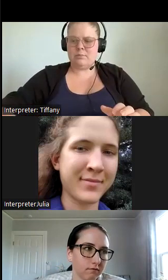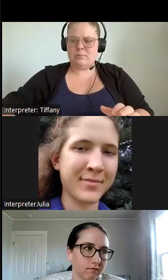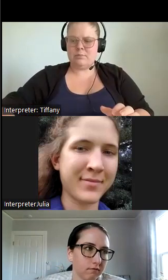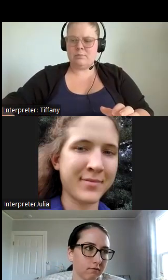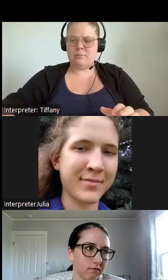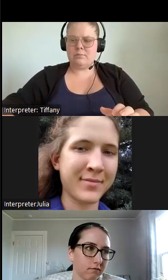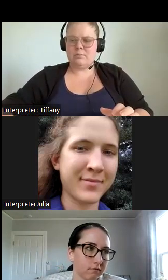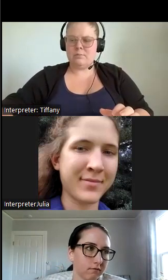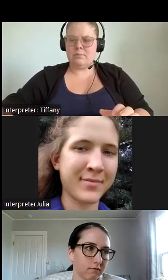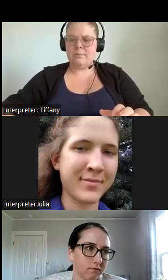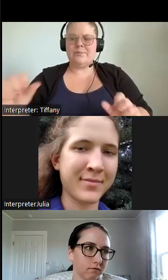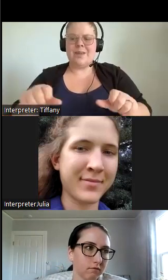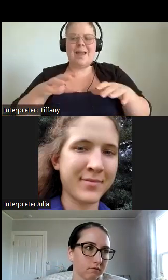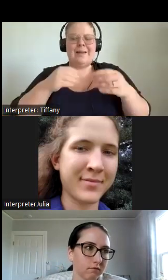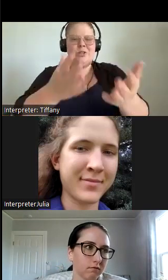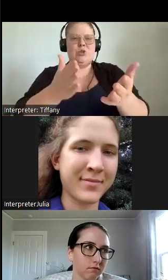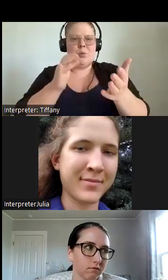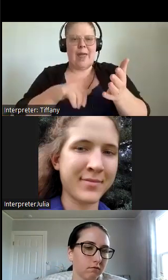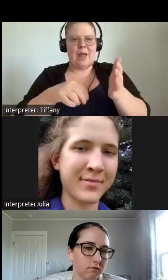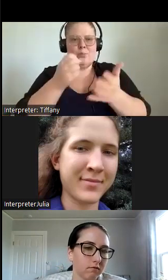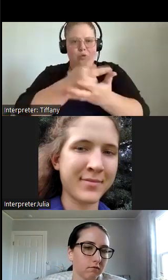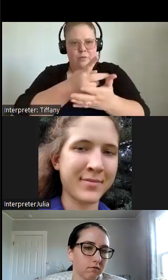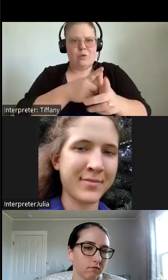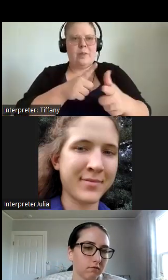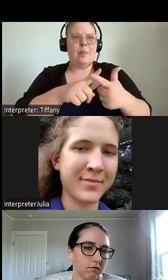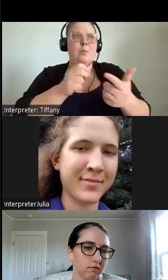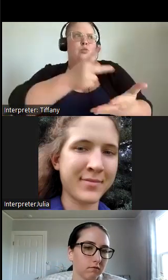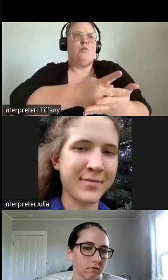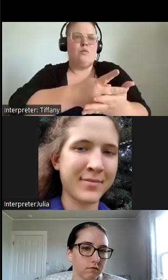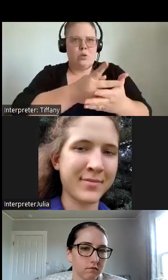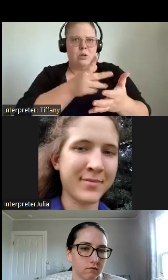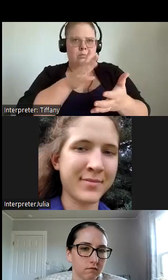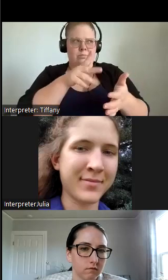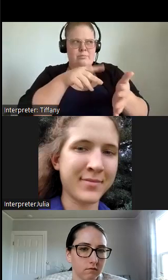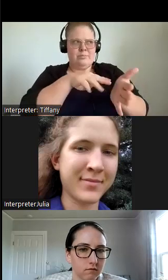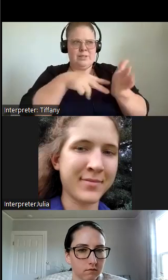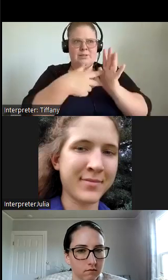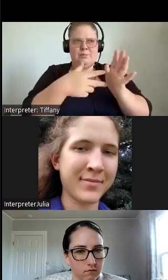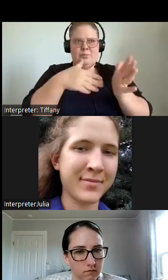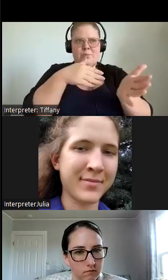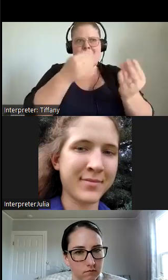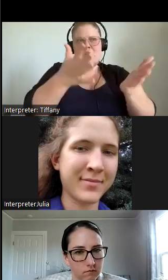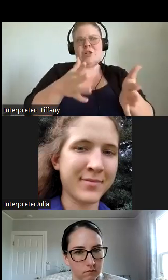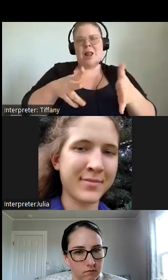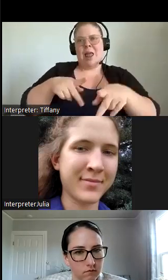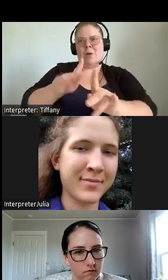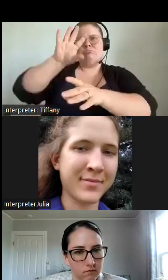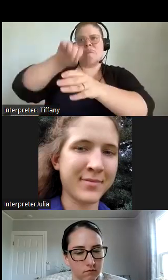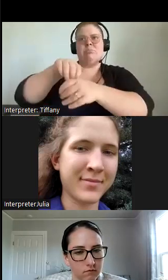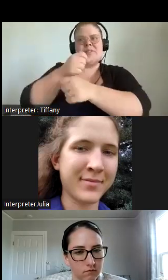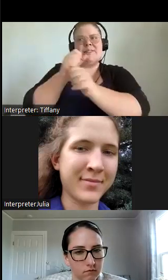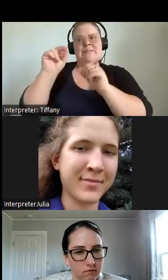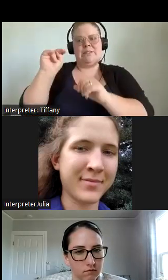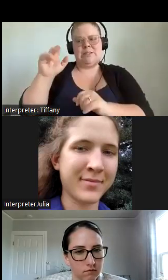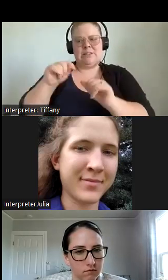and that approval can be used to participate in the safety net system. Anything else any of my team would add for